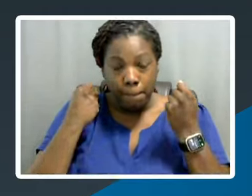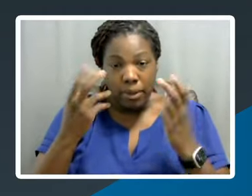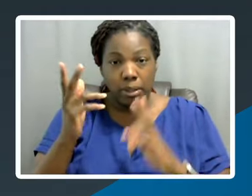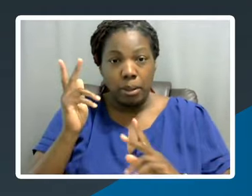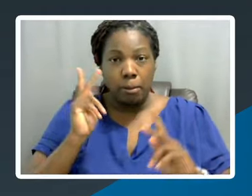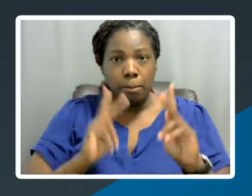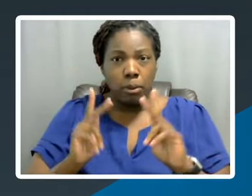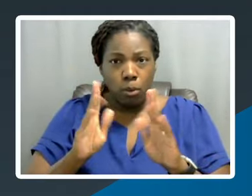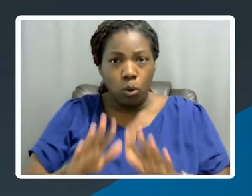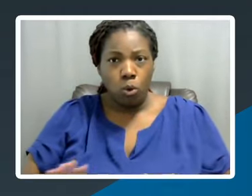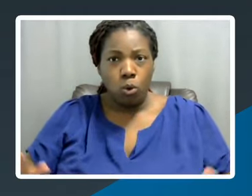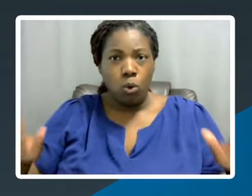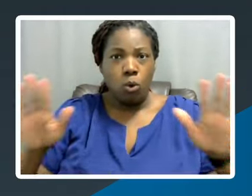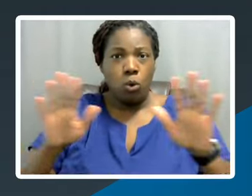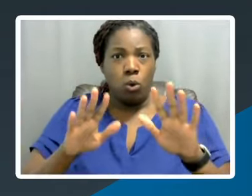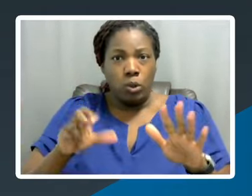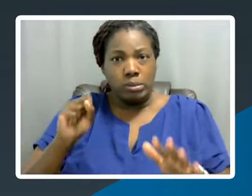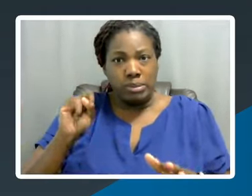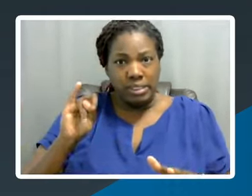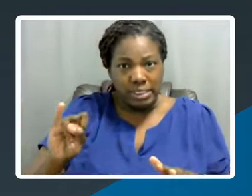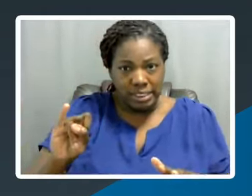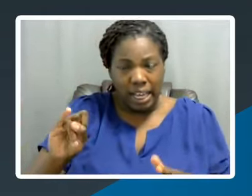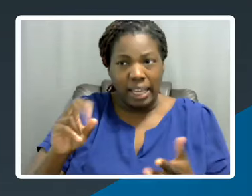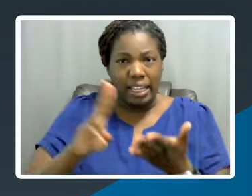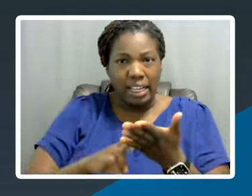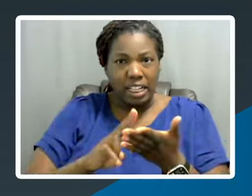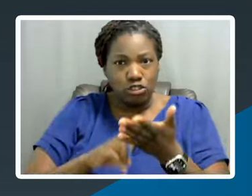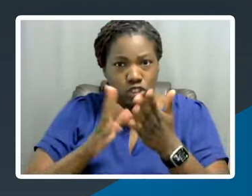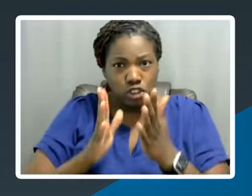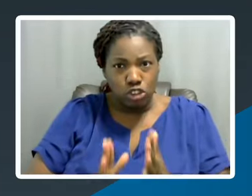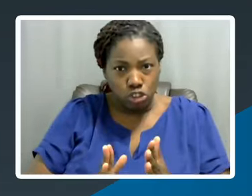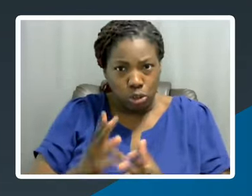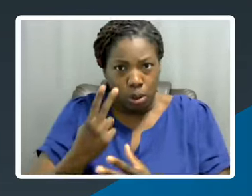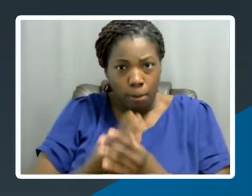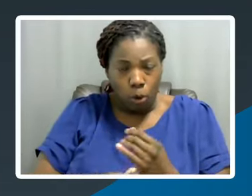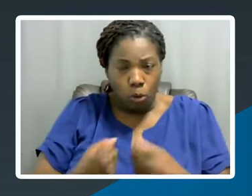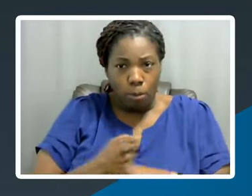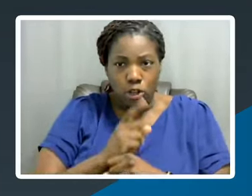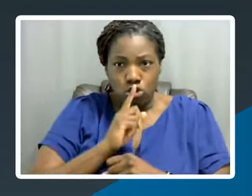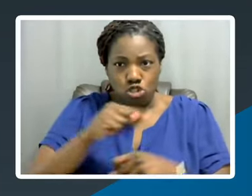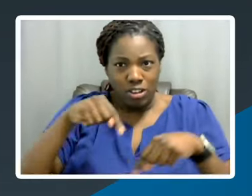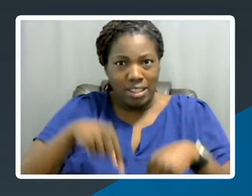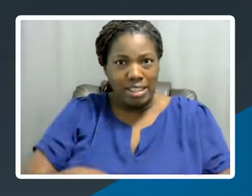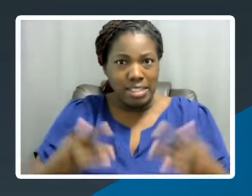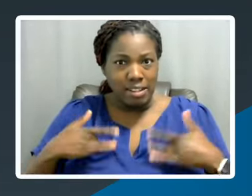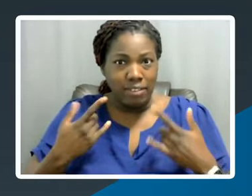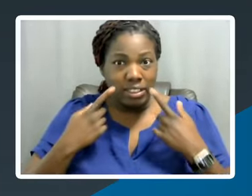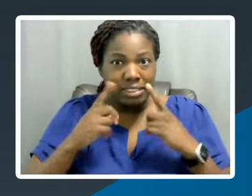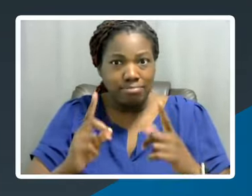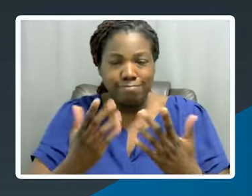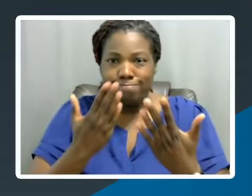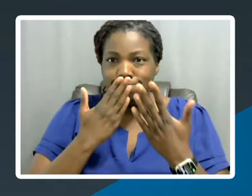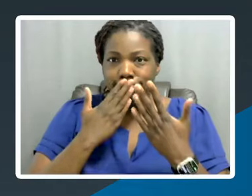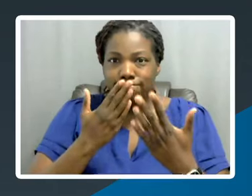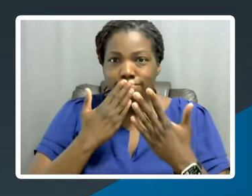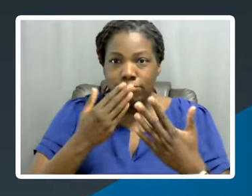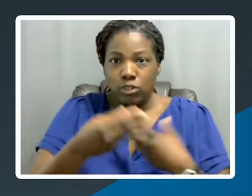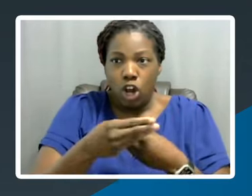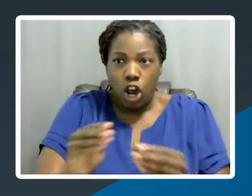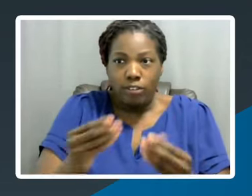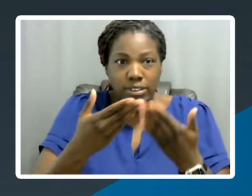the institution and contractors who are helping to make this event a success. So thank you to our Office of Public